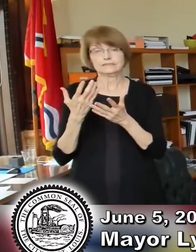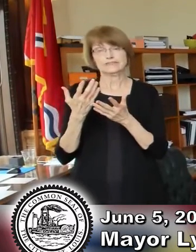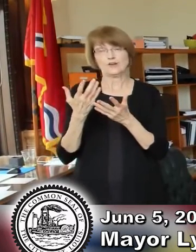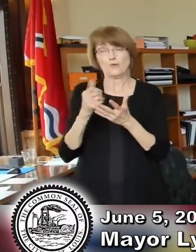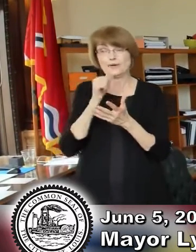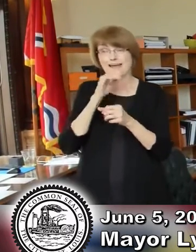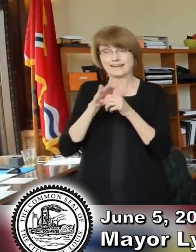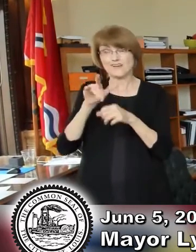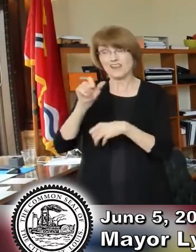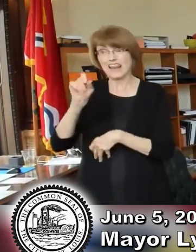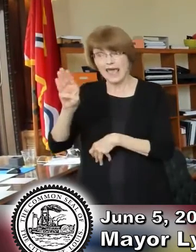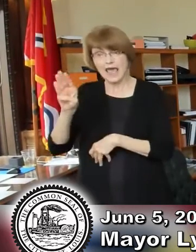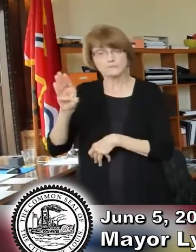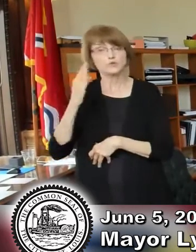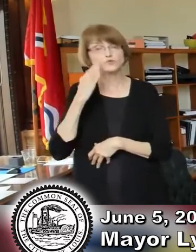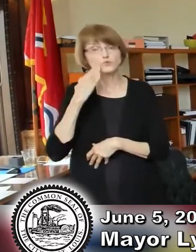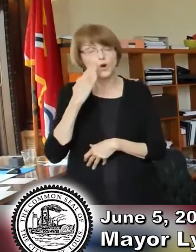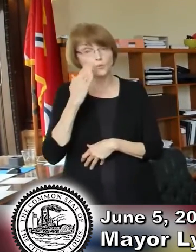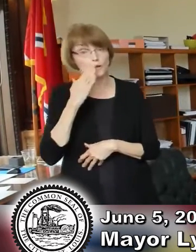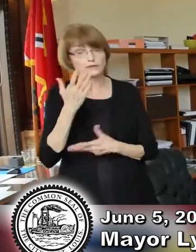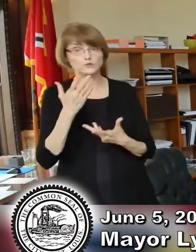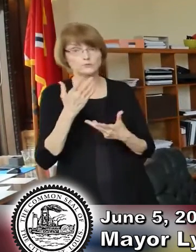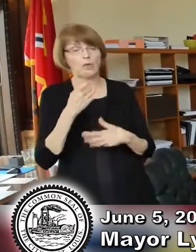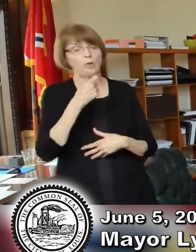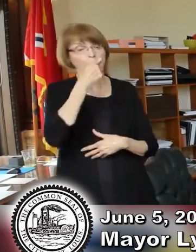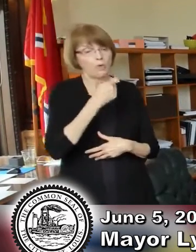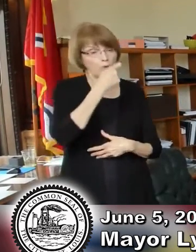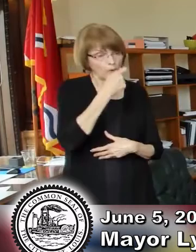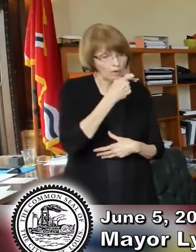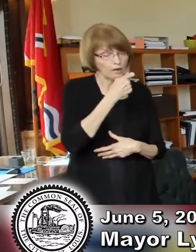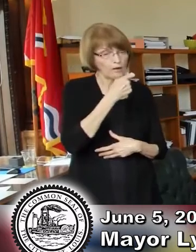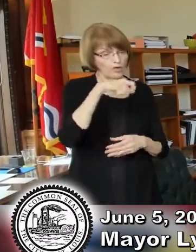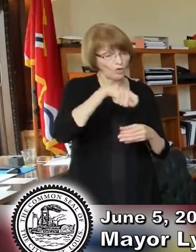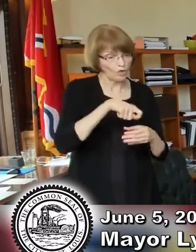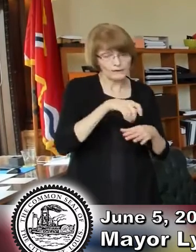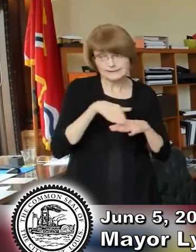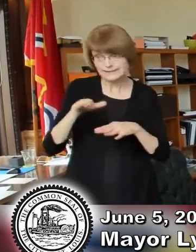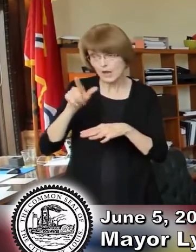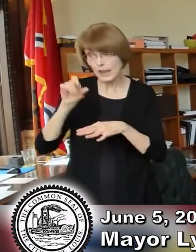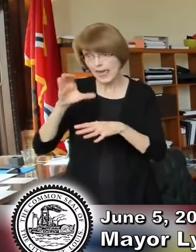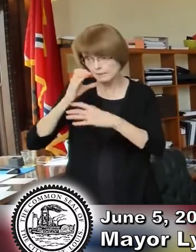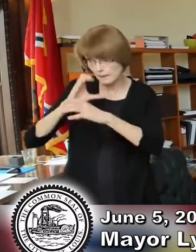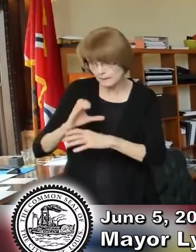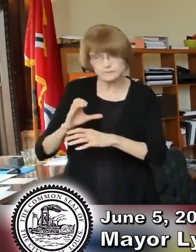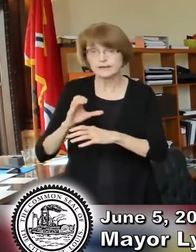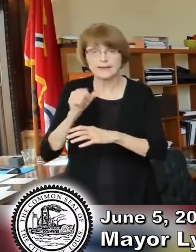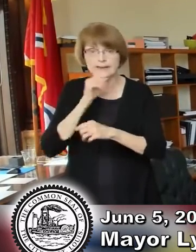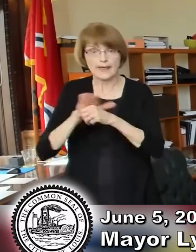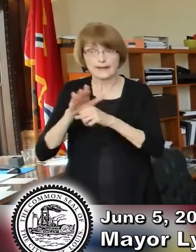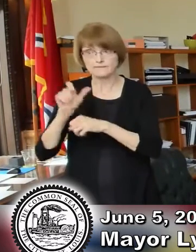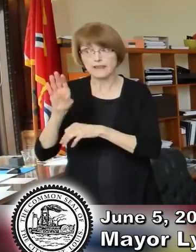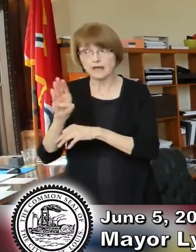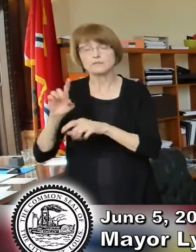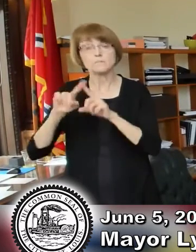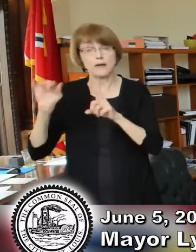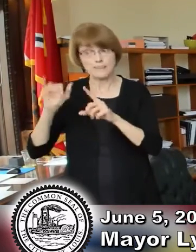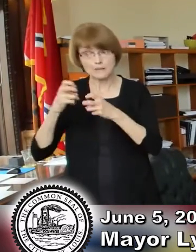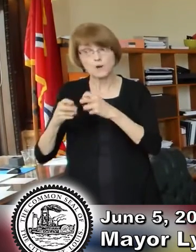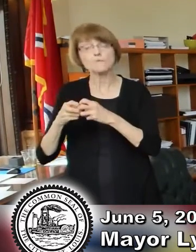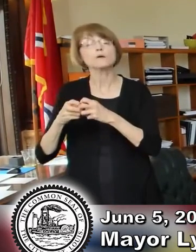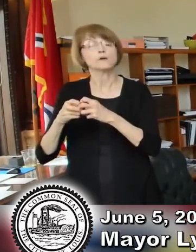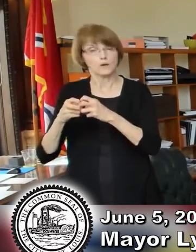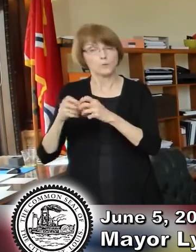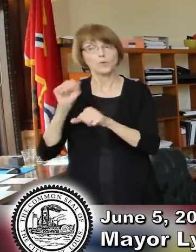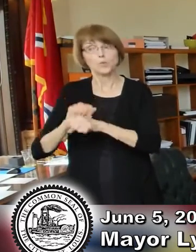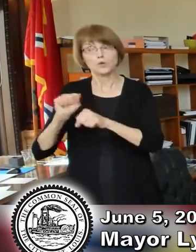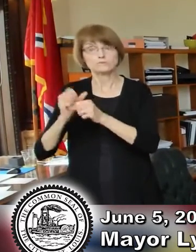capacity, because once you take the test it's got to be processed by a lab, but that's being worked through as well. So if you